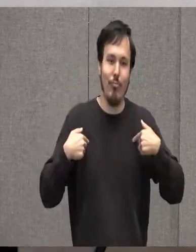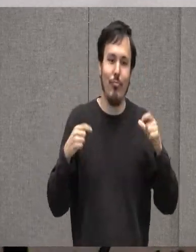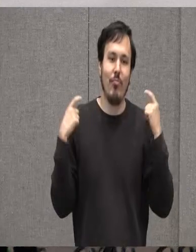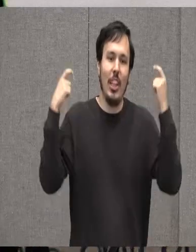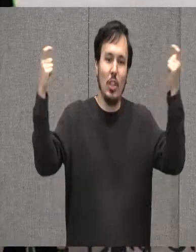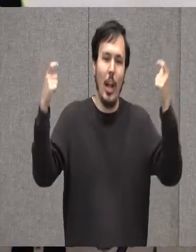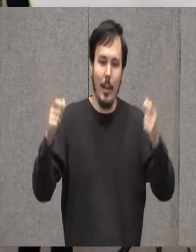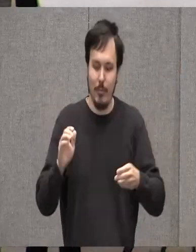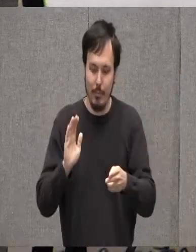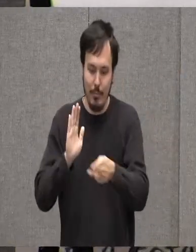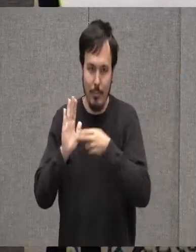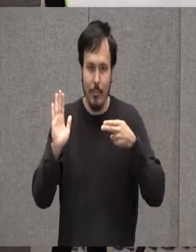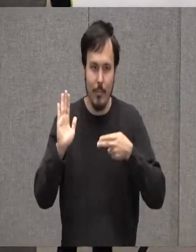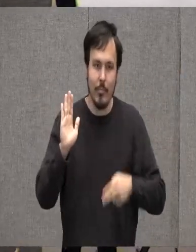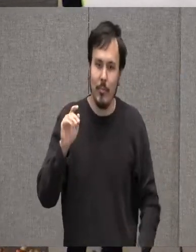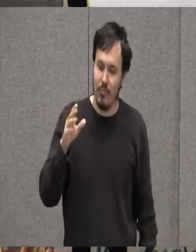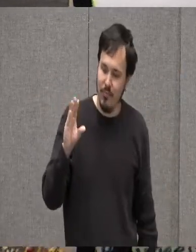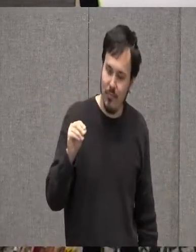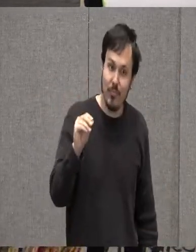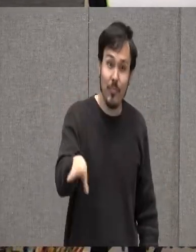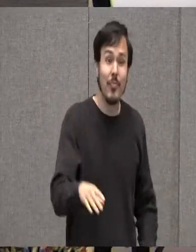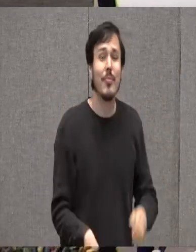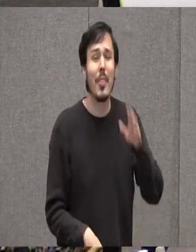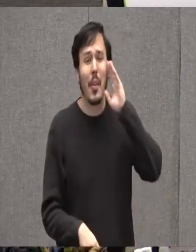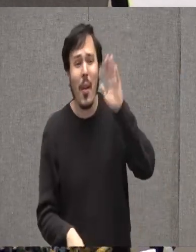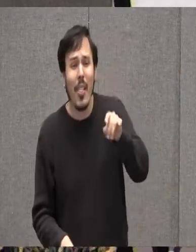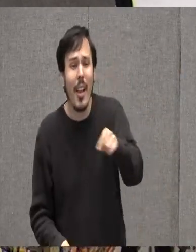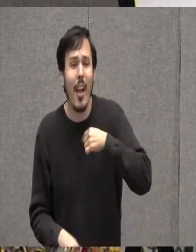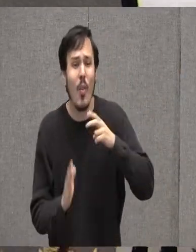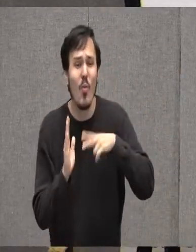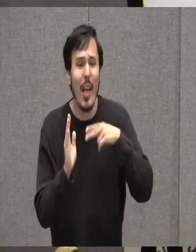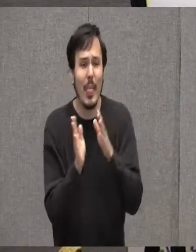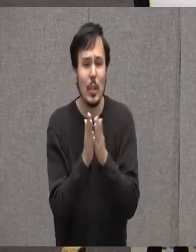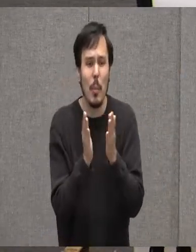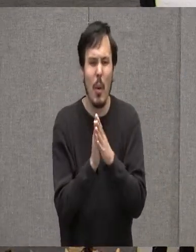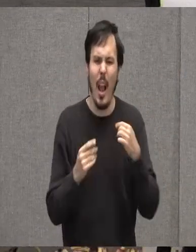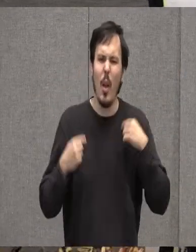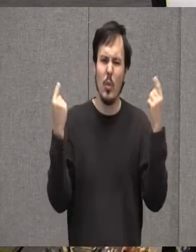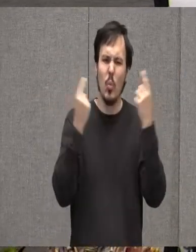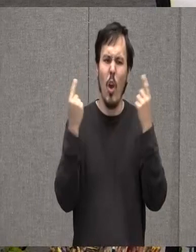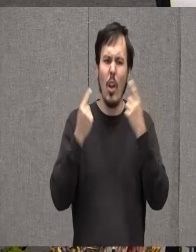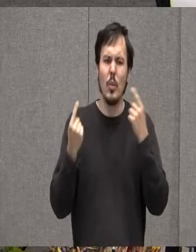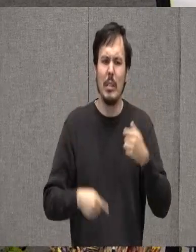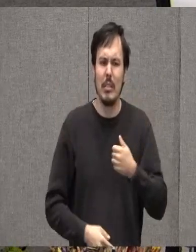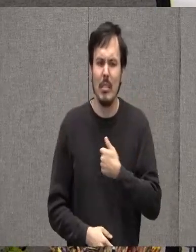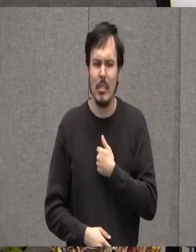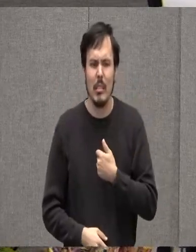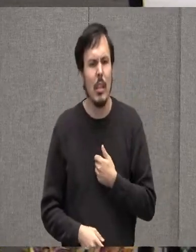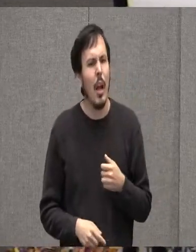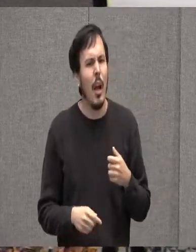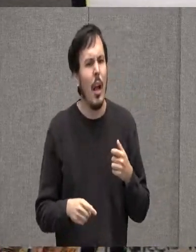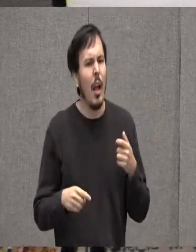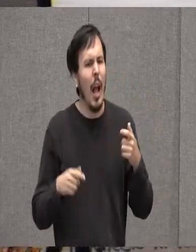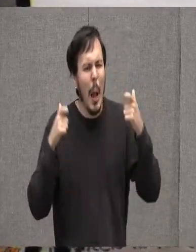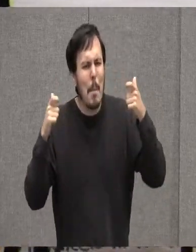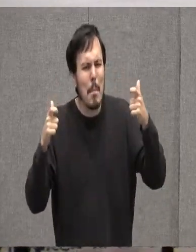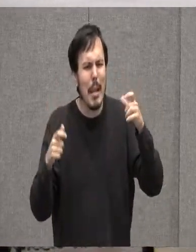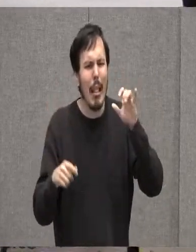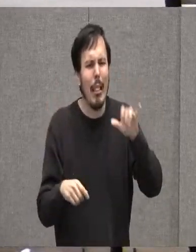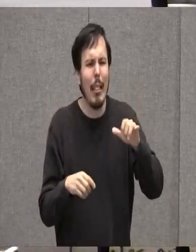"Chop that beanstalk down, or I might come and crunch you up with my new teeth." Taking an axe, Jim swung and chopped